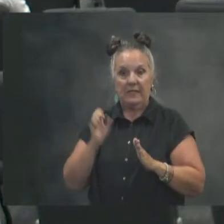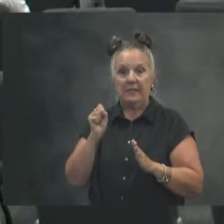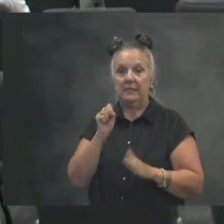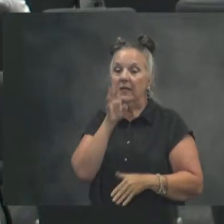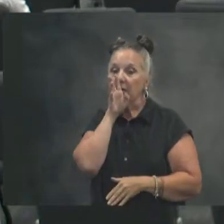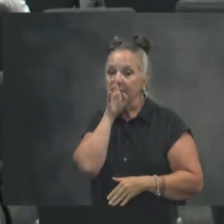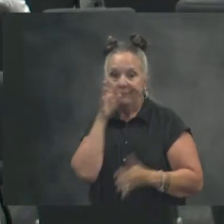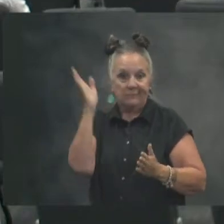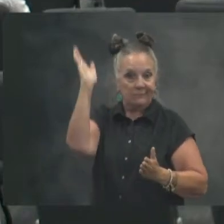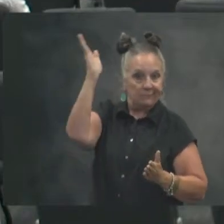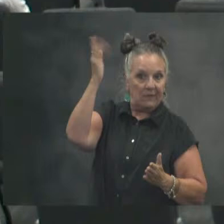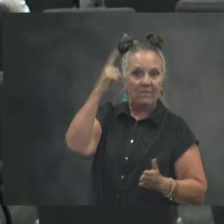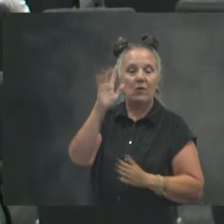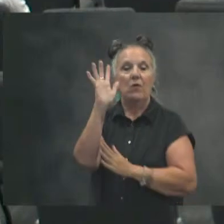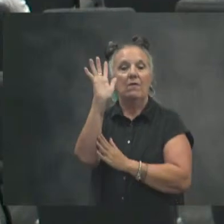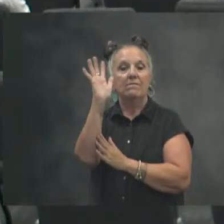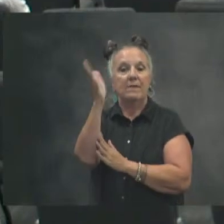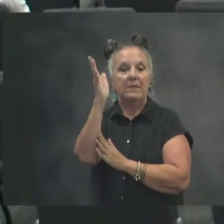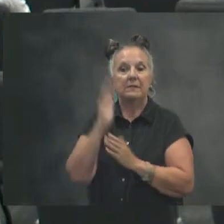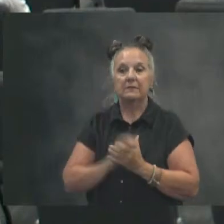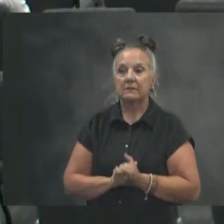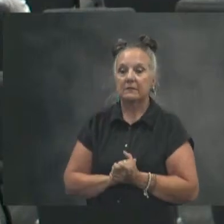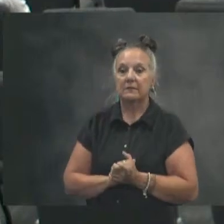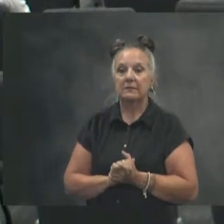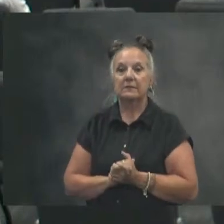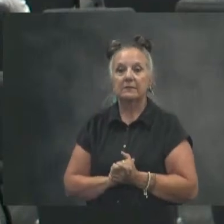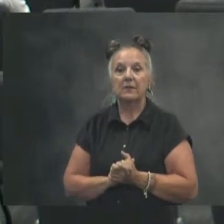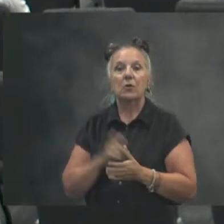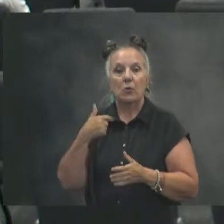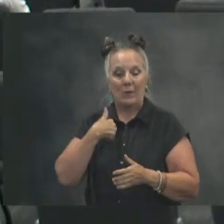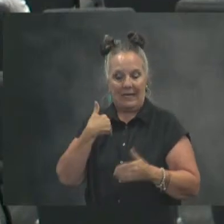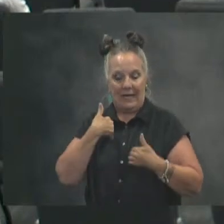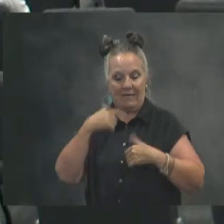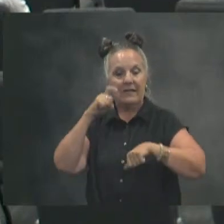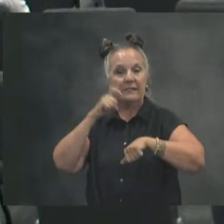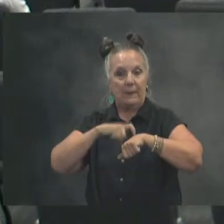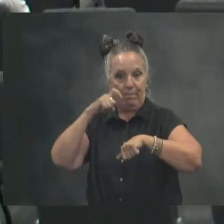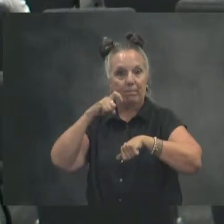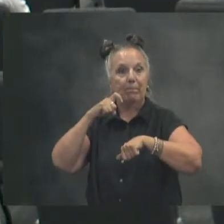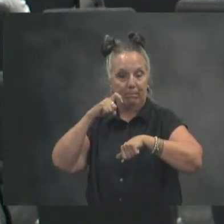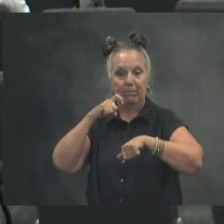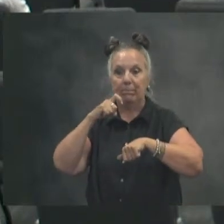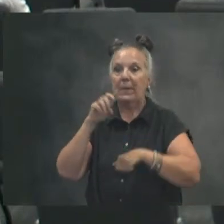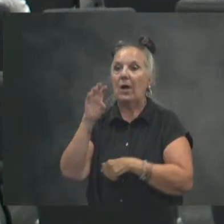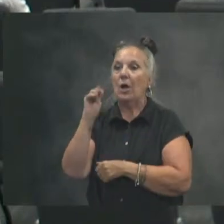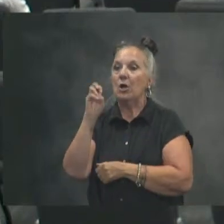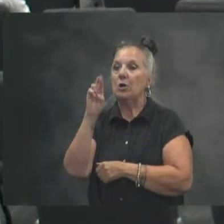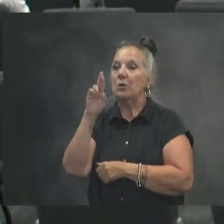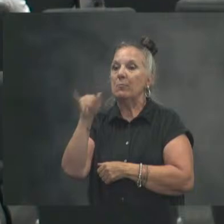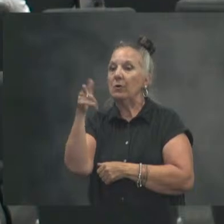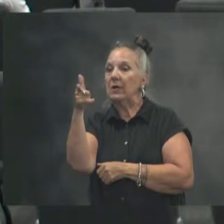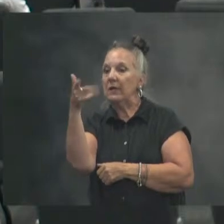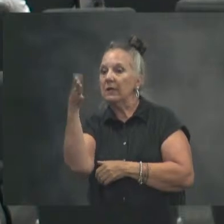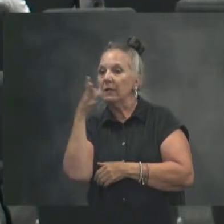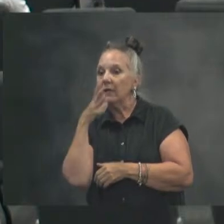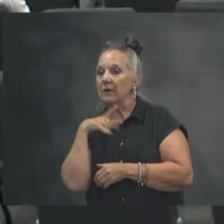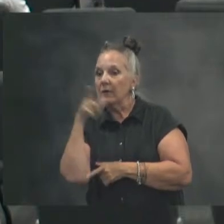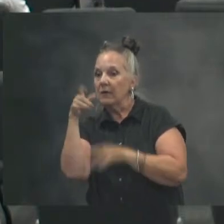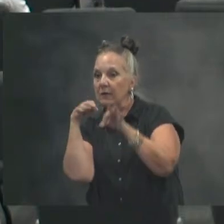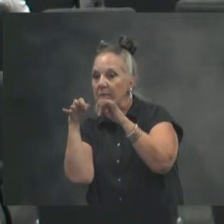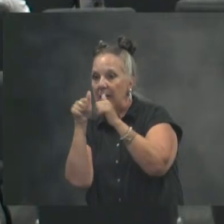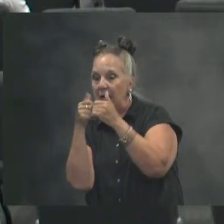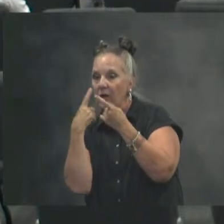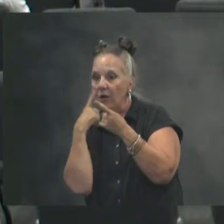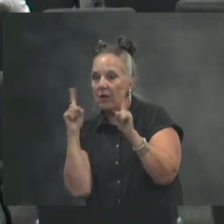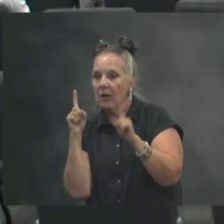5 minutes. And we have timing this evening, Mrs. Murray. Yes. Mrs. Murray, would you like to explain how that works, please?